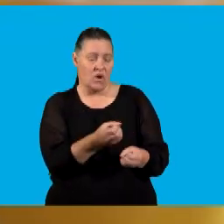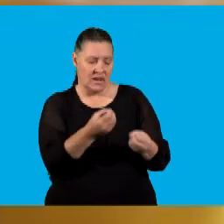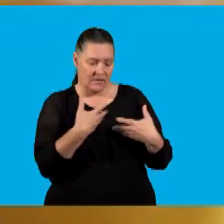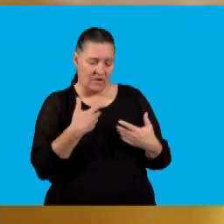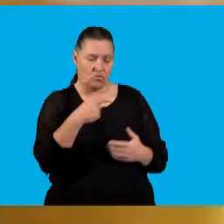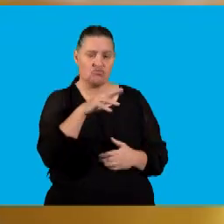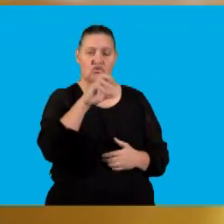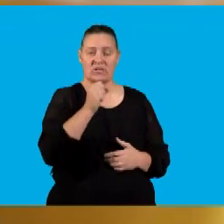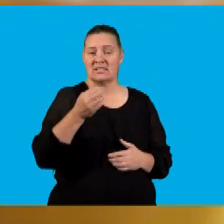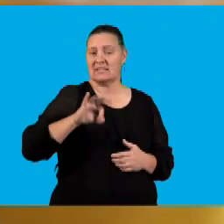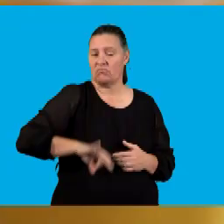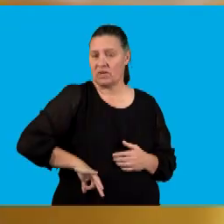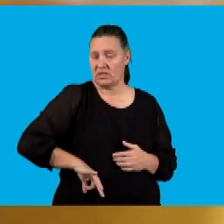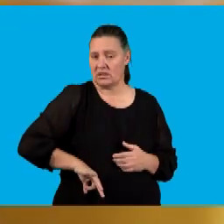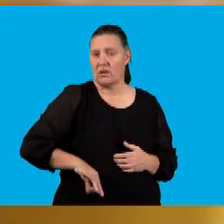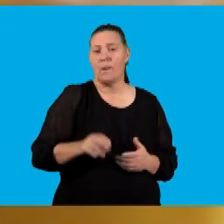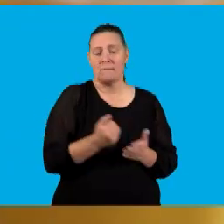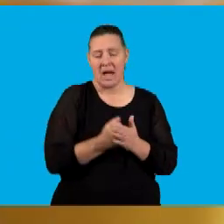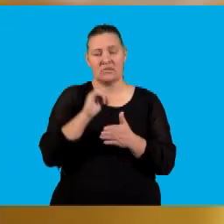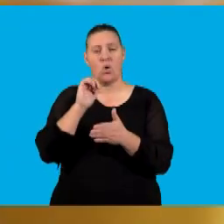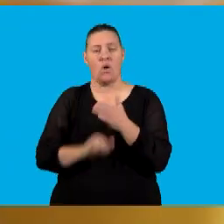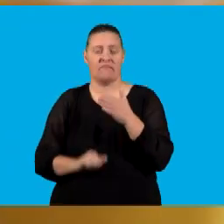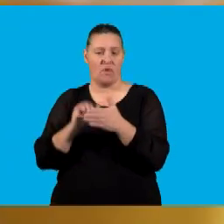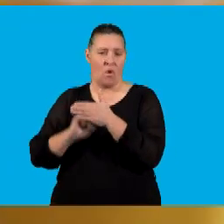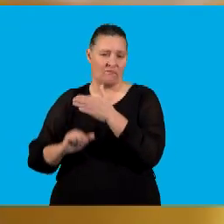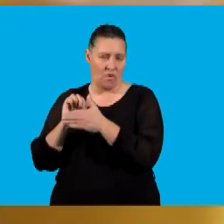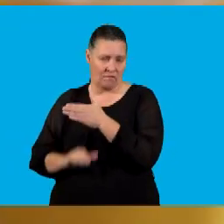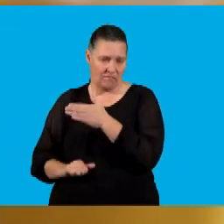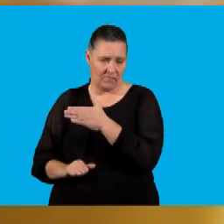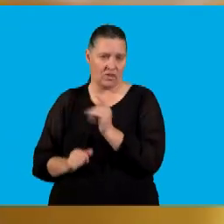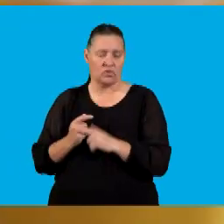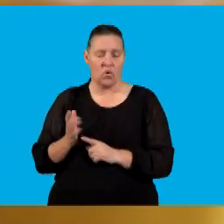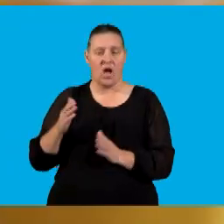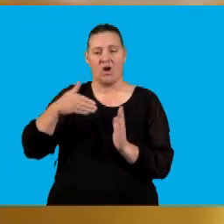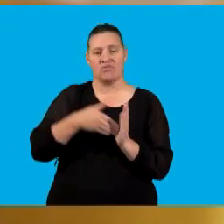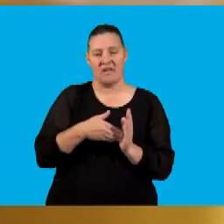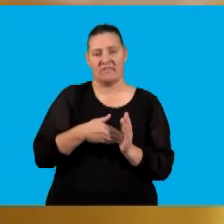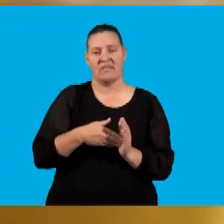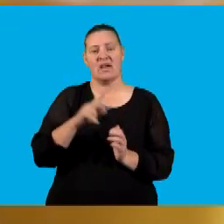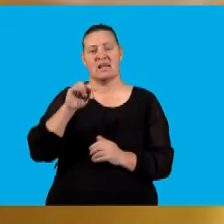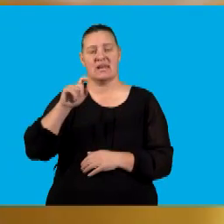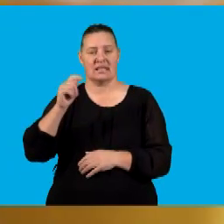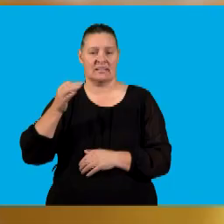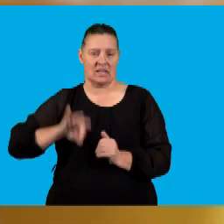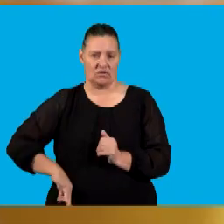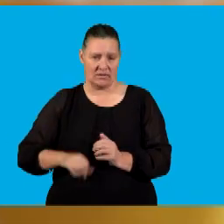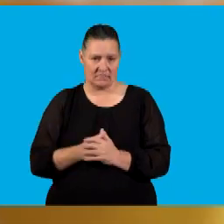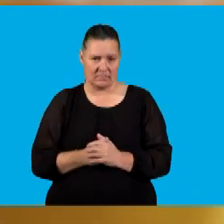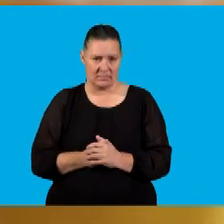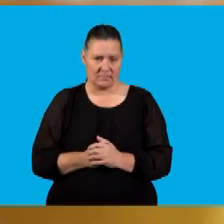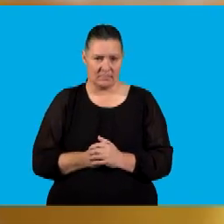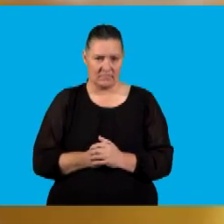that when you are given gross salary, you have to subtract deductions for you to arrive at